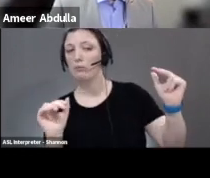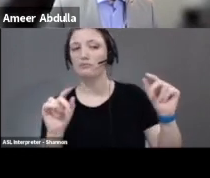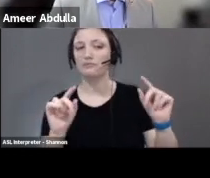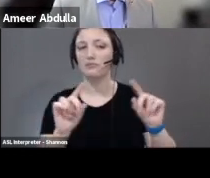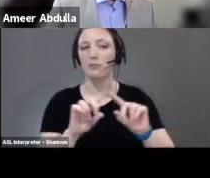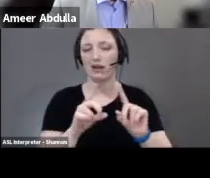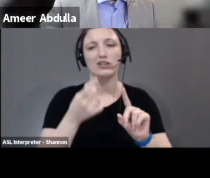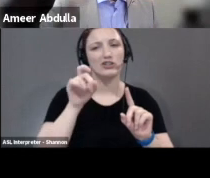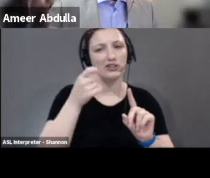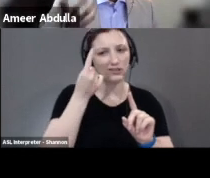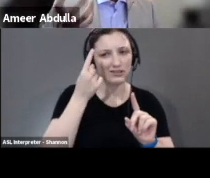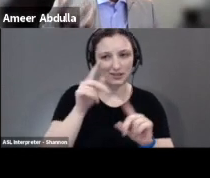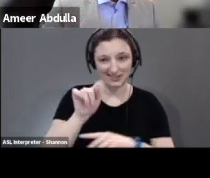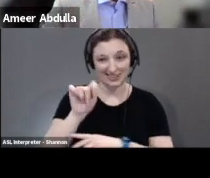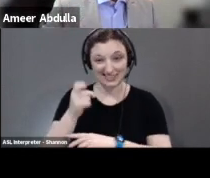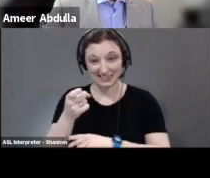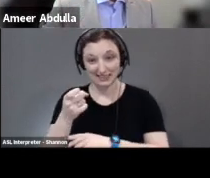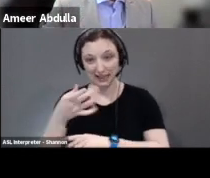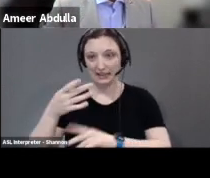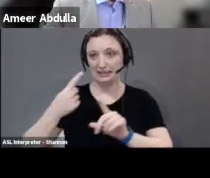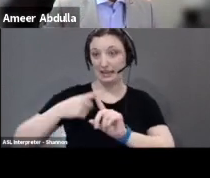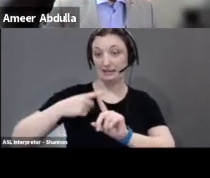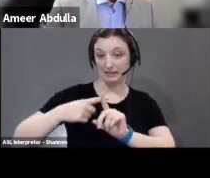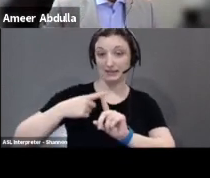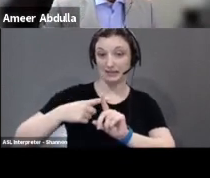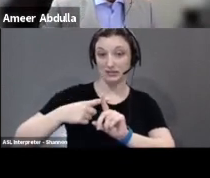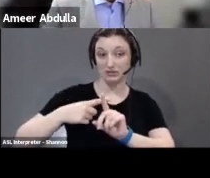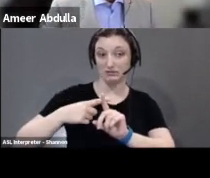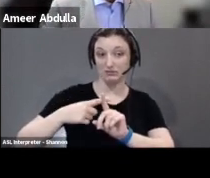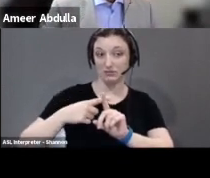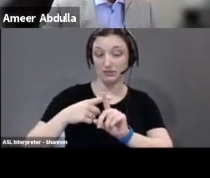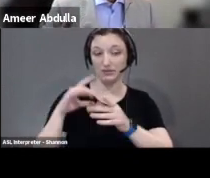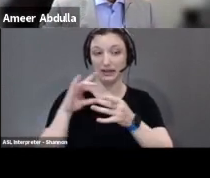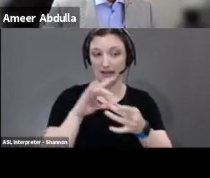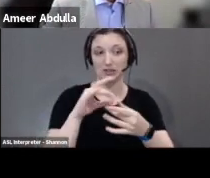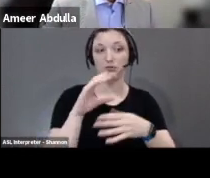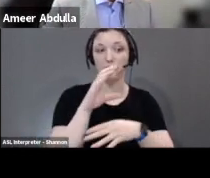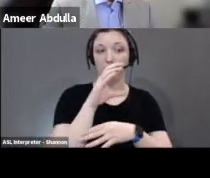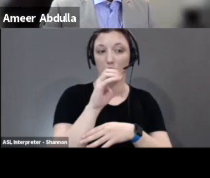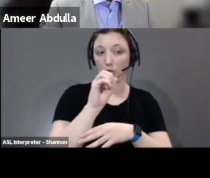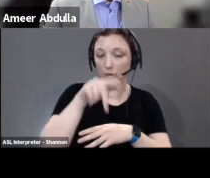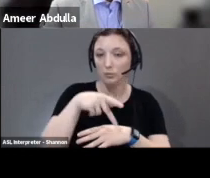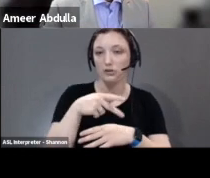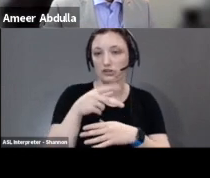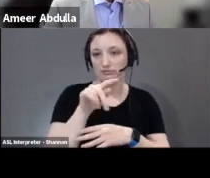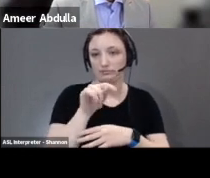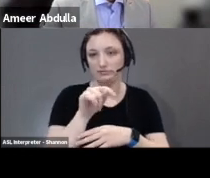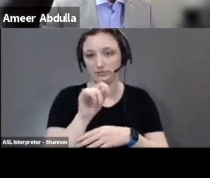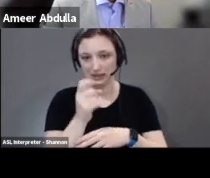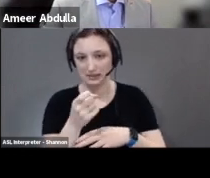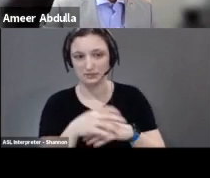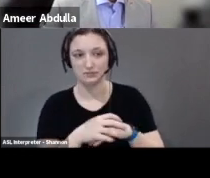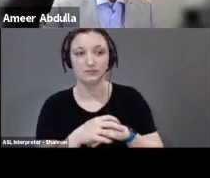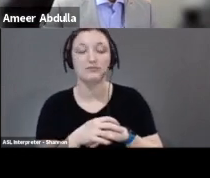tax advantaged form from a corporate perspective of compensation. Some lending requirements, again, if you have found